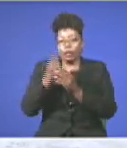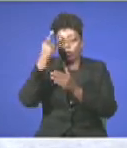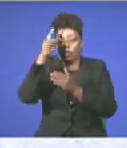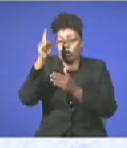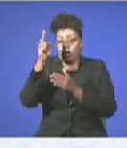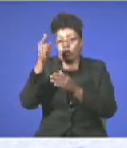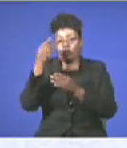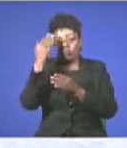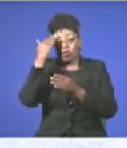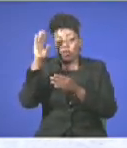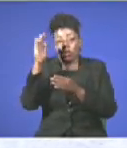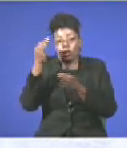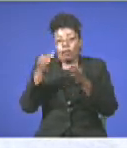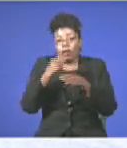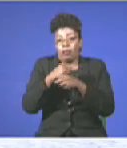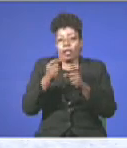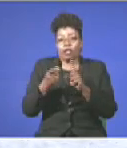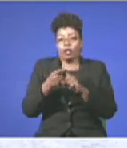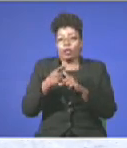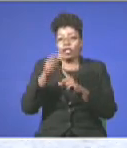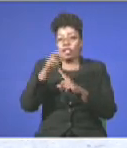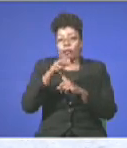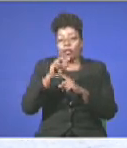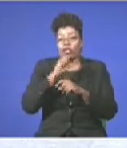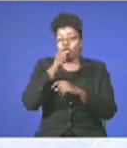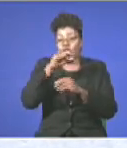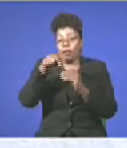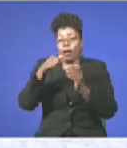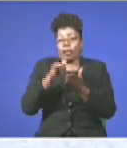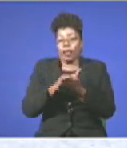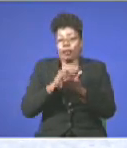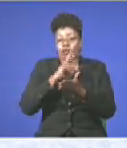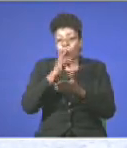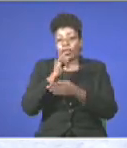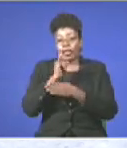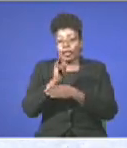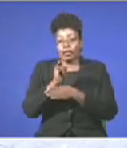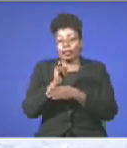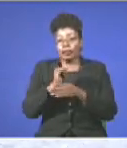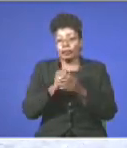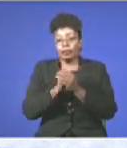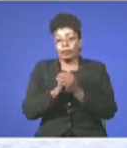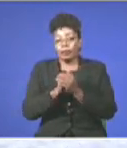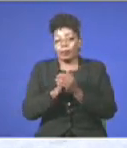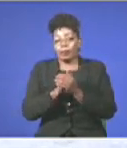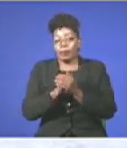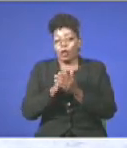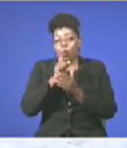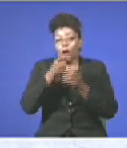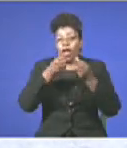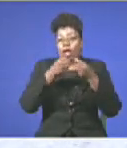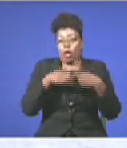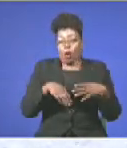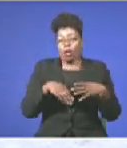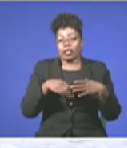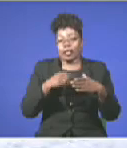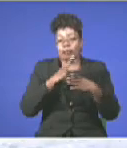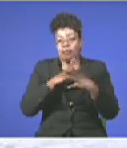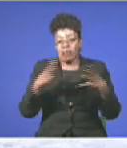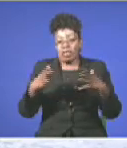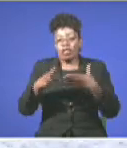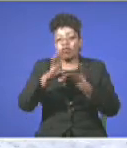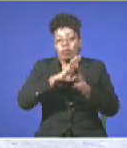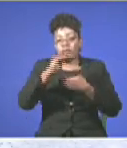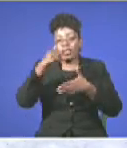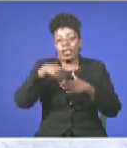you know. I'm still not certain about that. But the reality is one loss could cause a big disruption in the team, based on